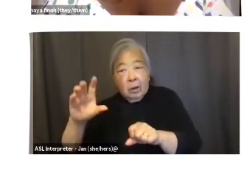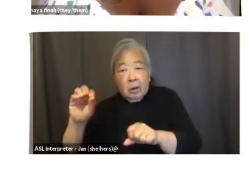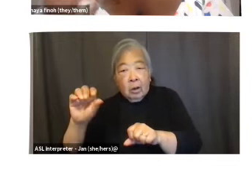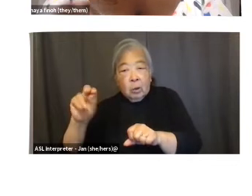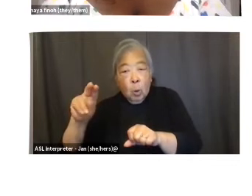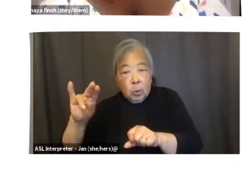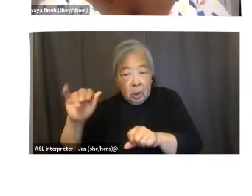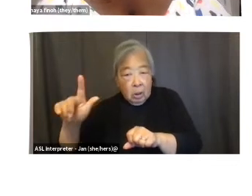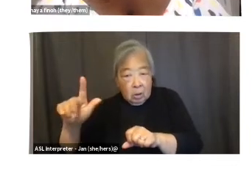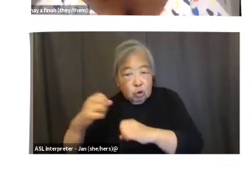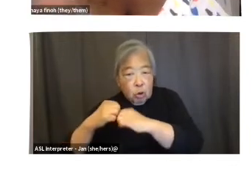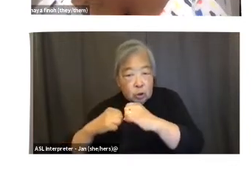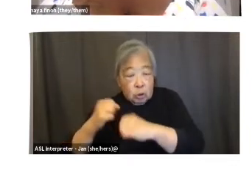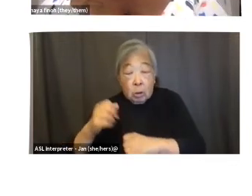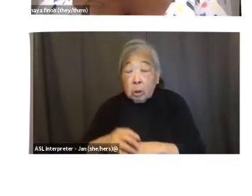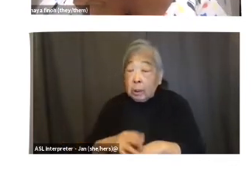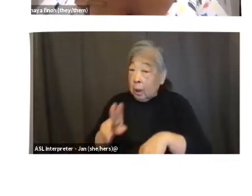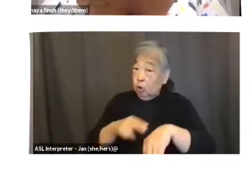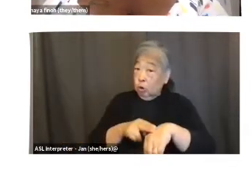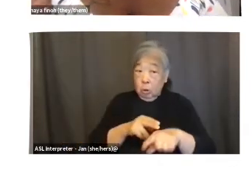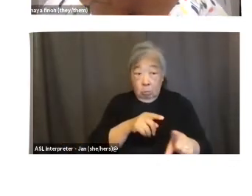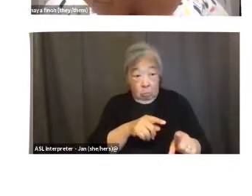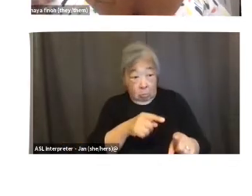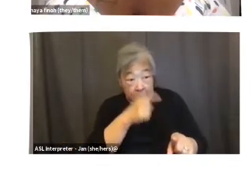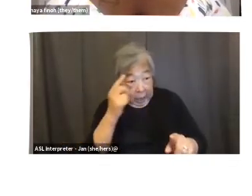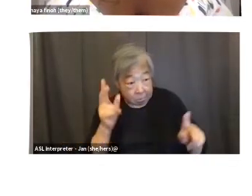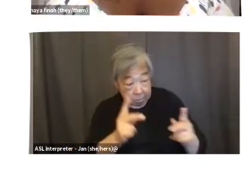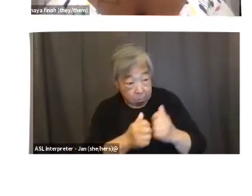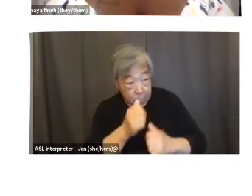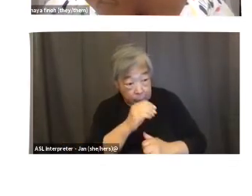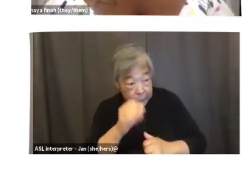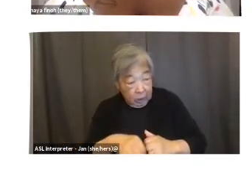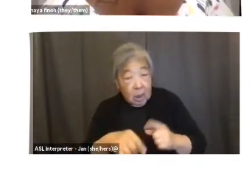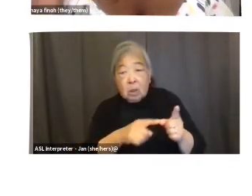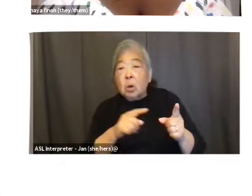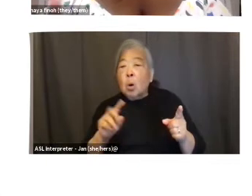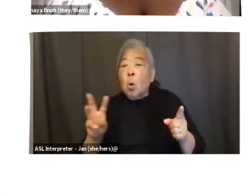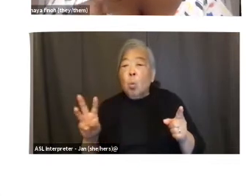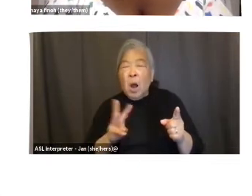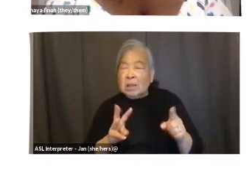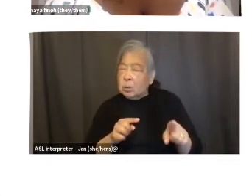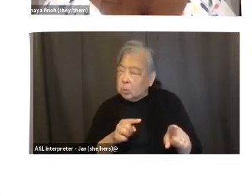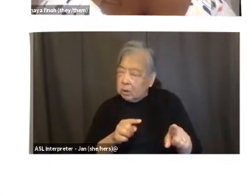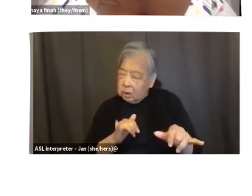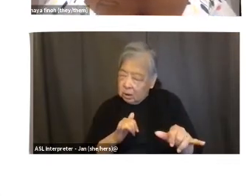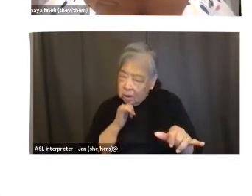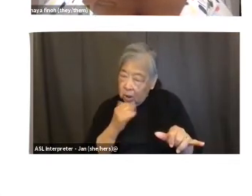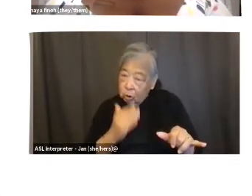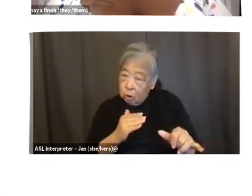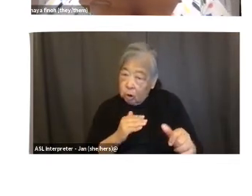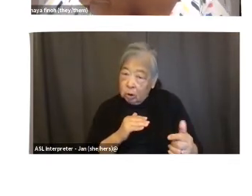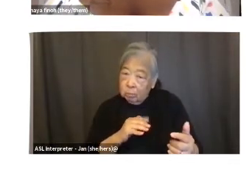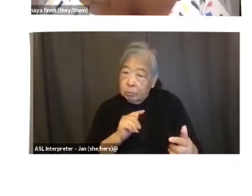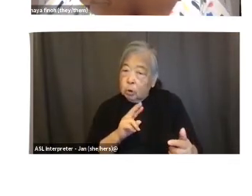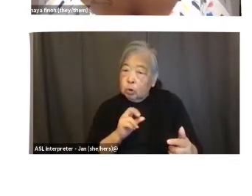Nations in which Black people are the majority continue to be treated horribly by the West, especially when they try to self-determine their own